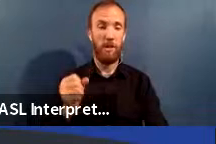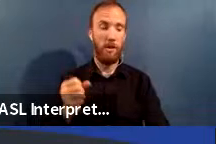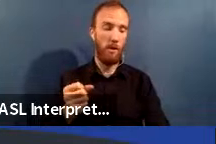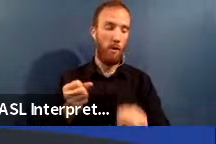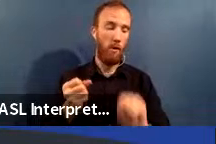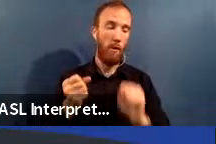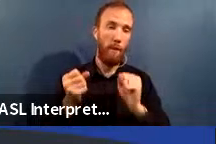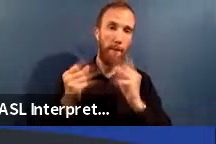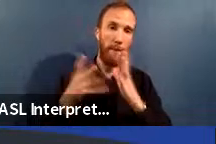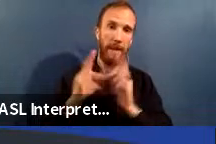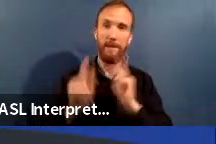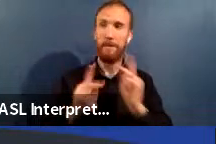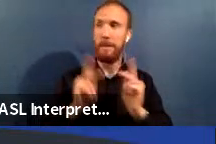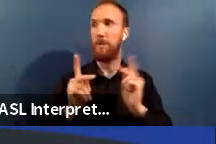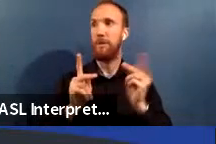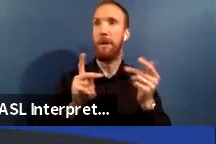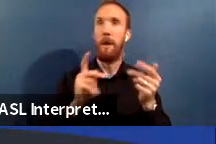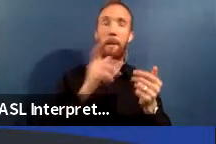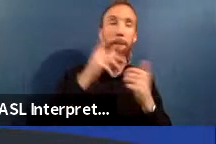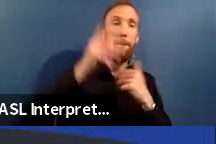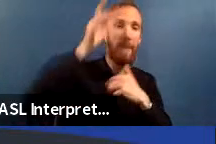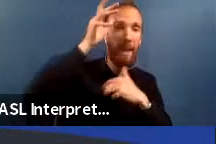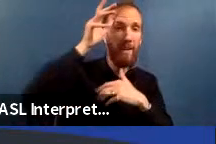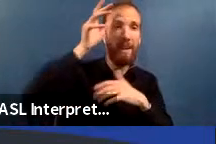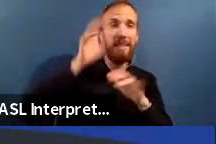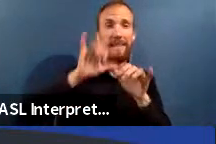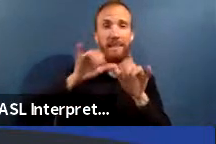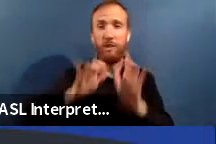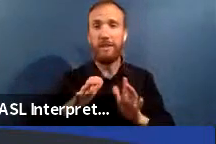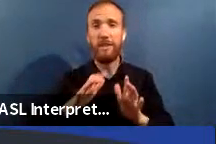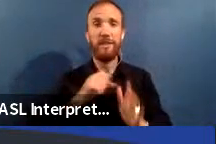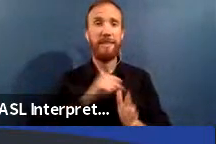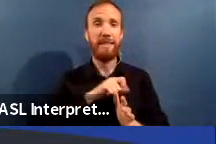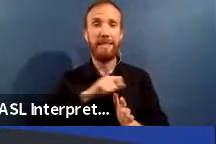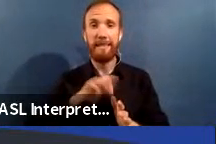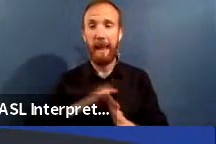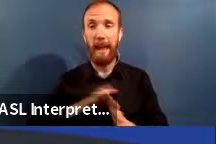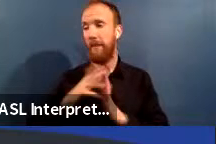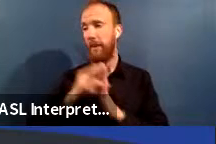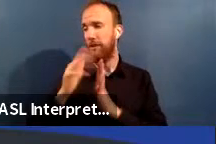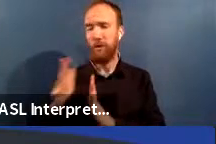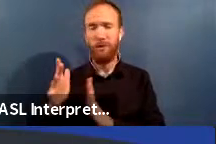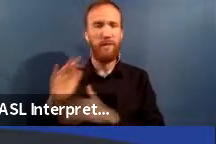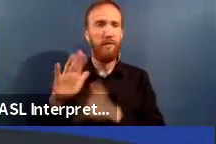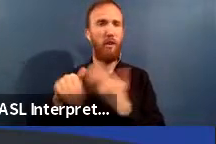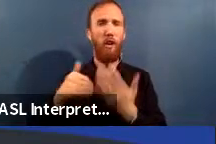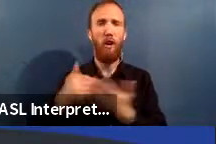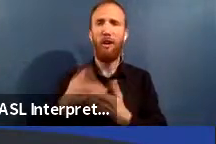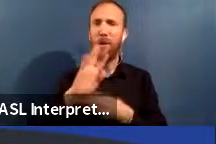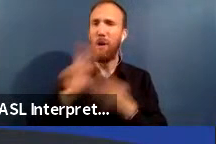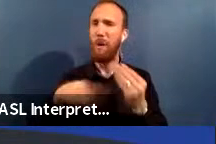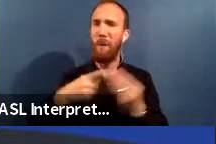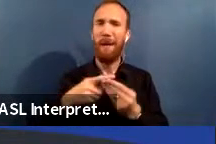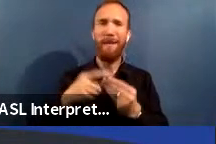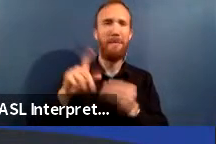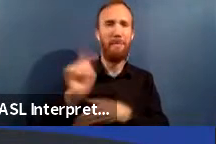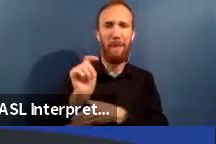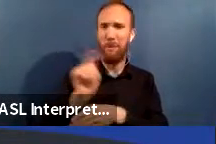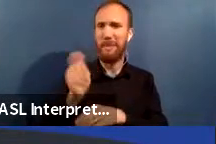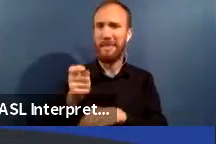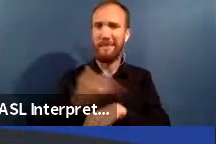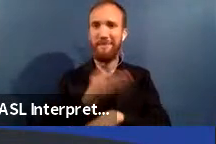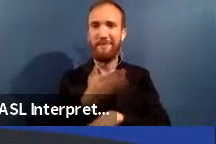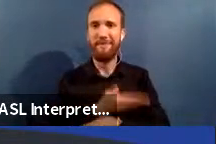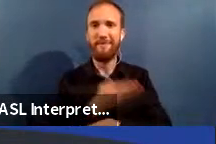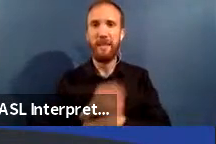as the parents, engineers, and staff, as well as the students. This category, as we spoke about, goes beyond